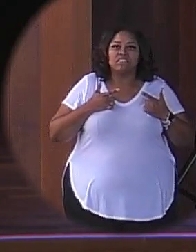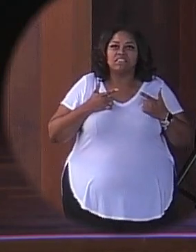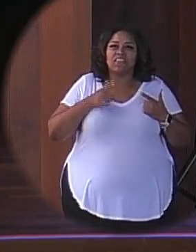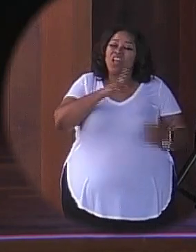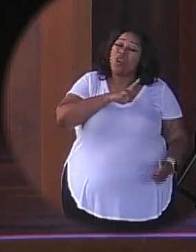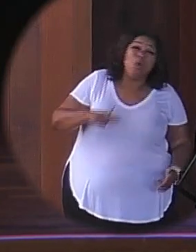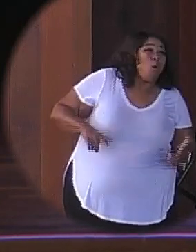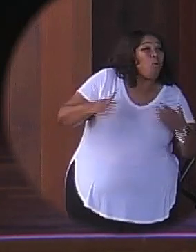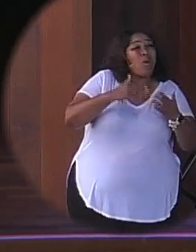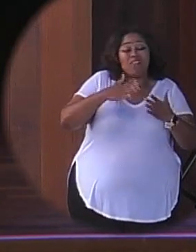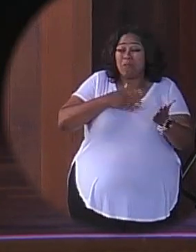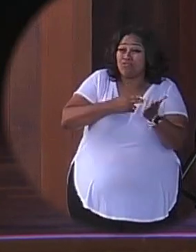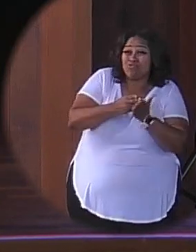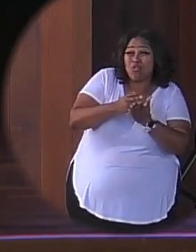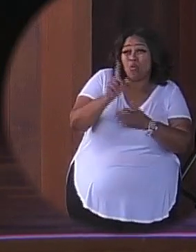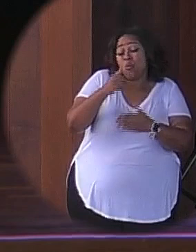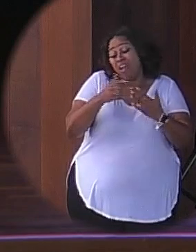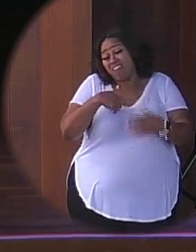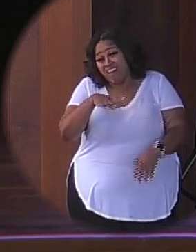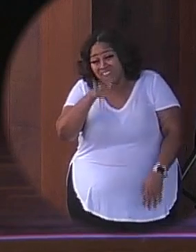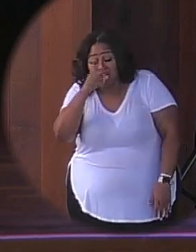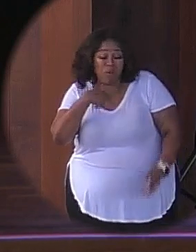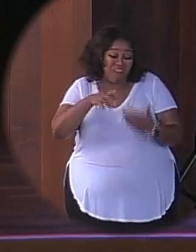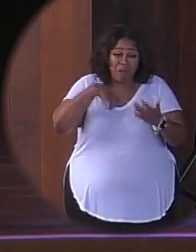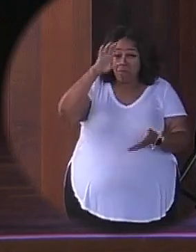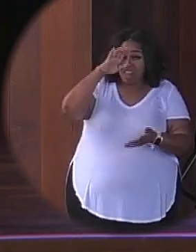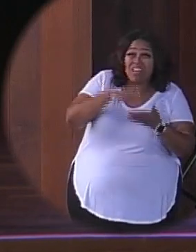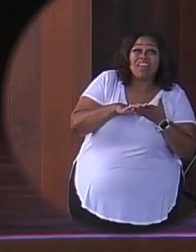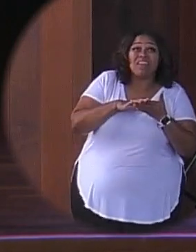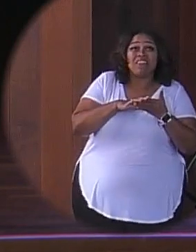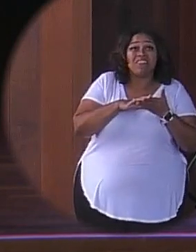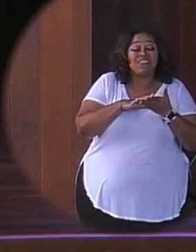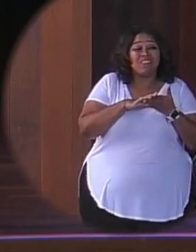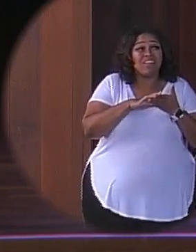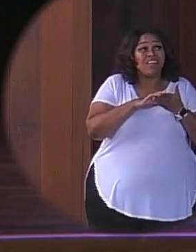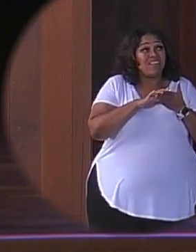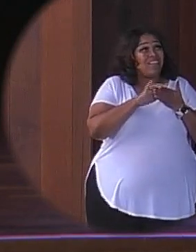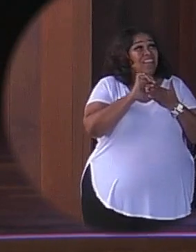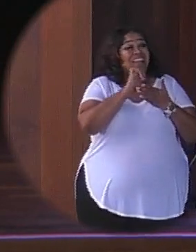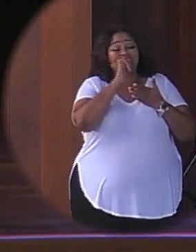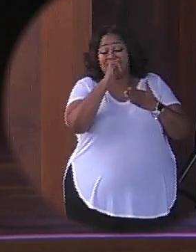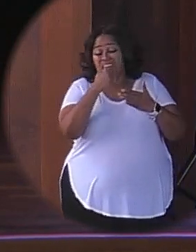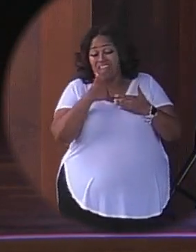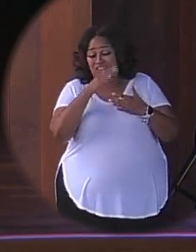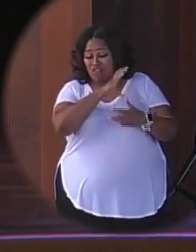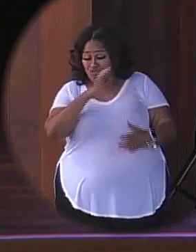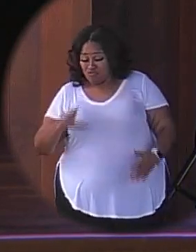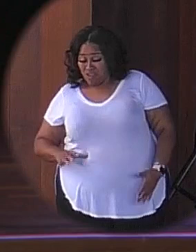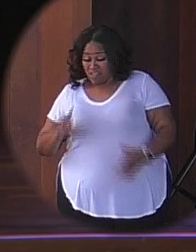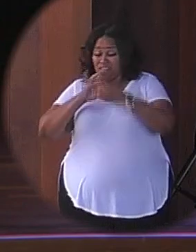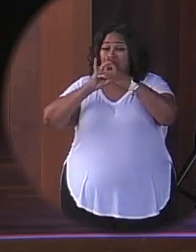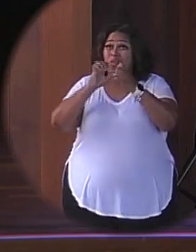And Lord, whatever my truth is, wherever I find it, whatever I believe, if it does not bear Christ-likeness in